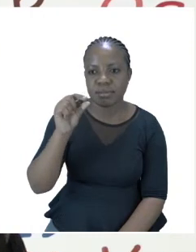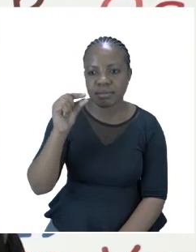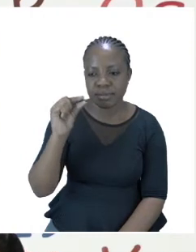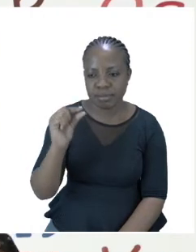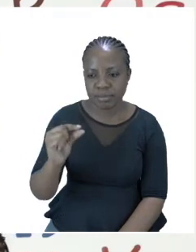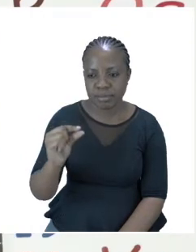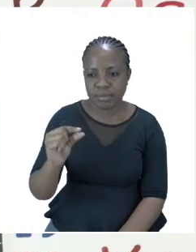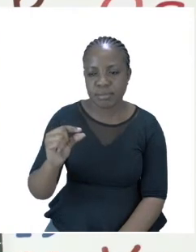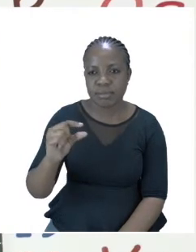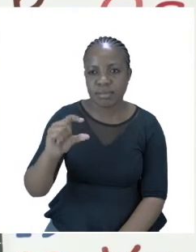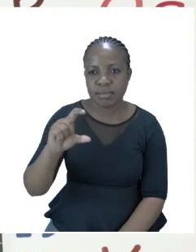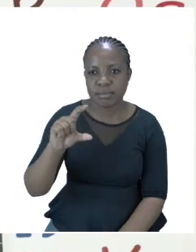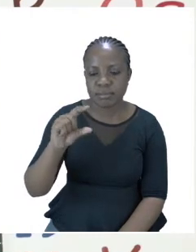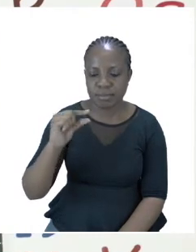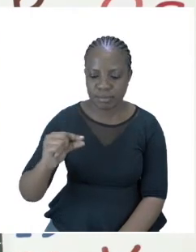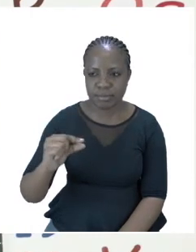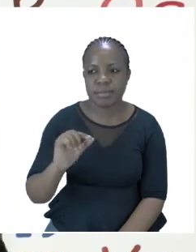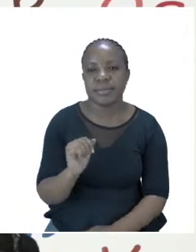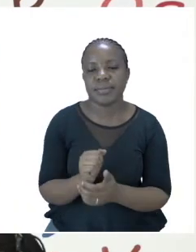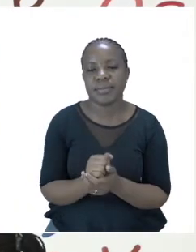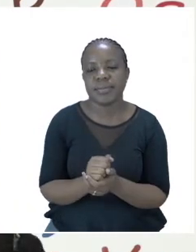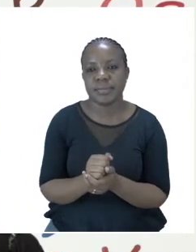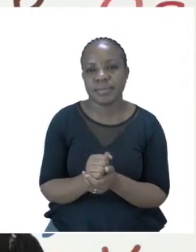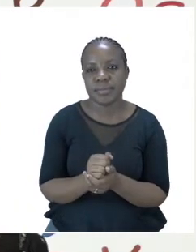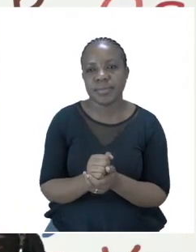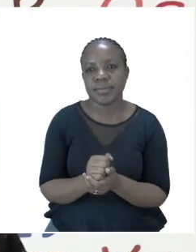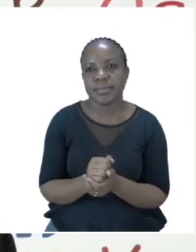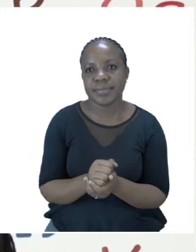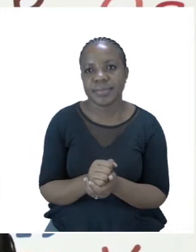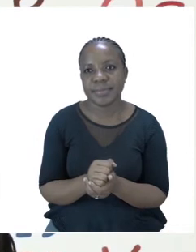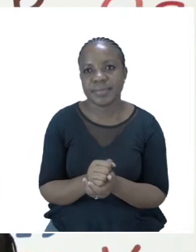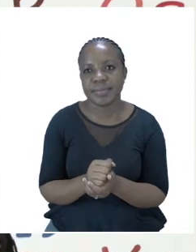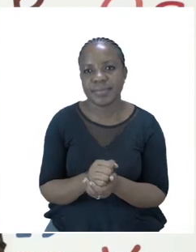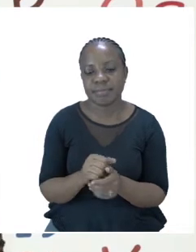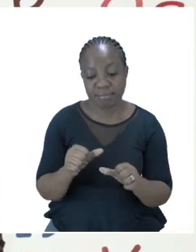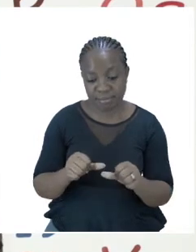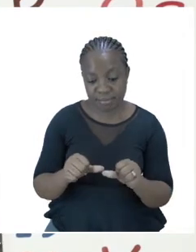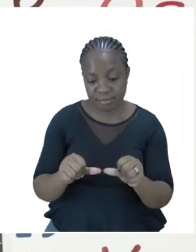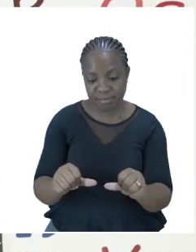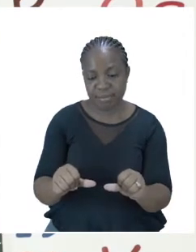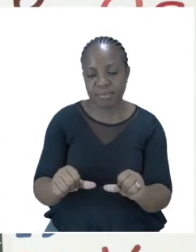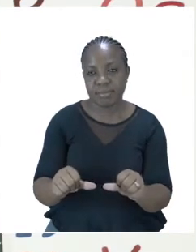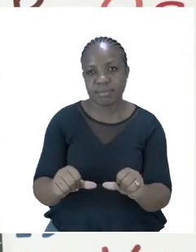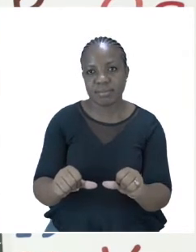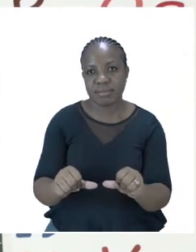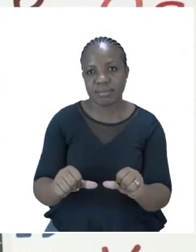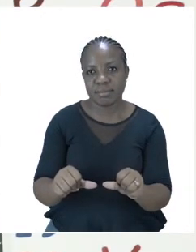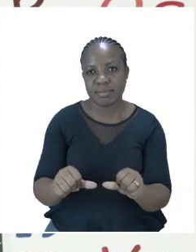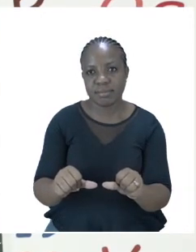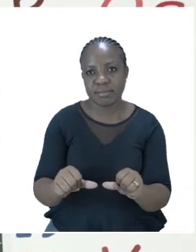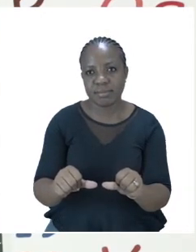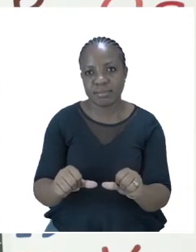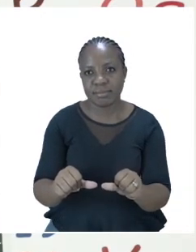her feet are dangling. All right, so let us now go to the next letter, which is the